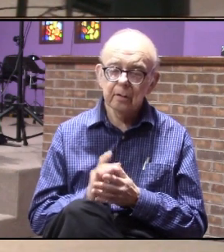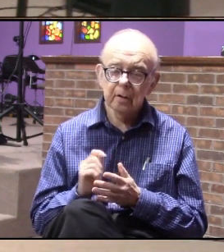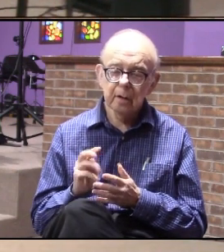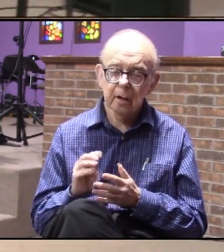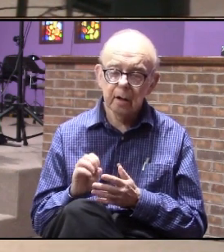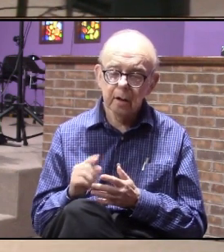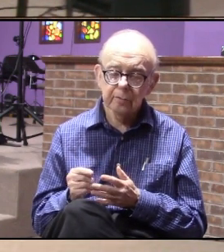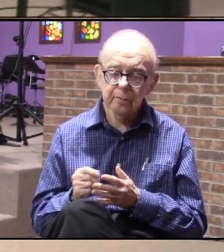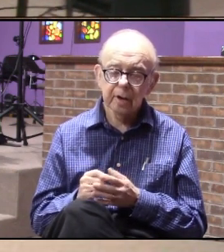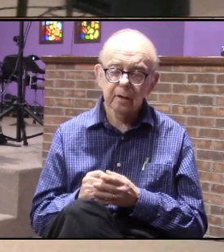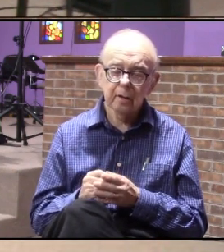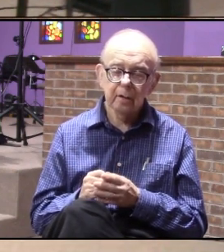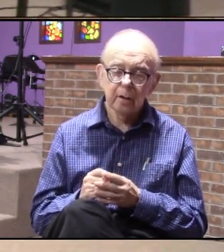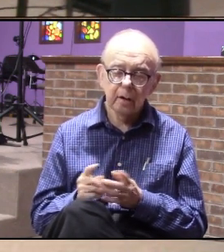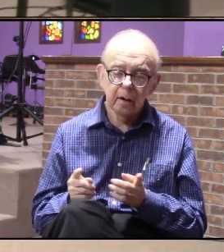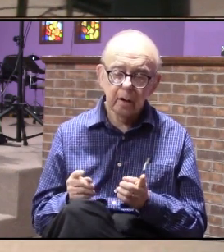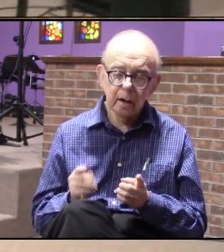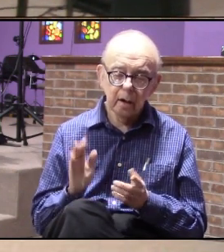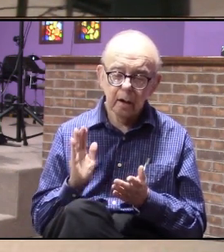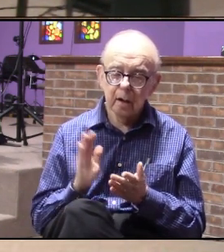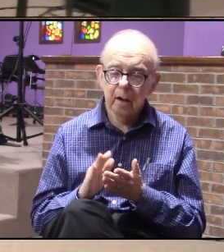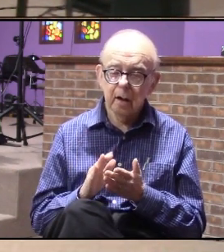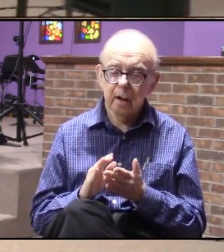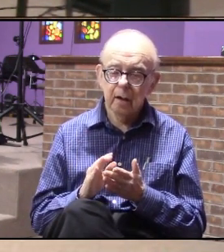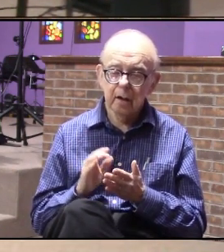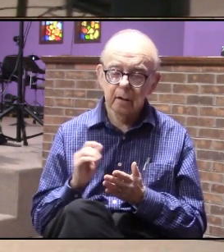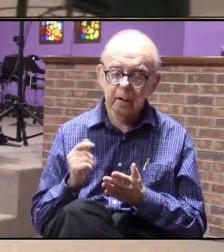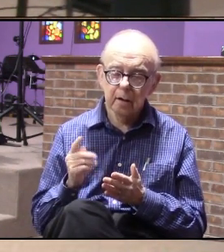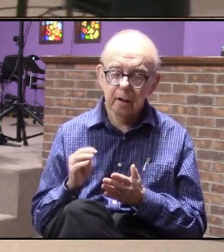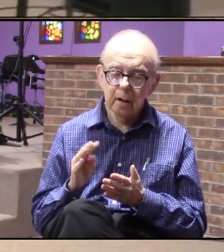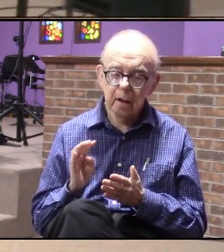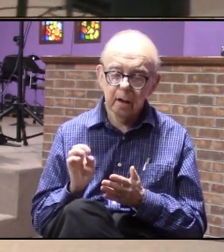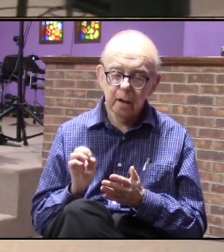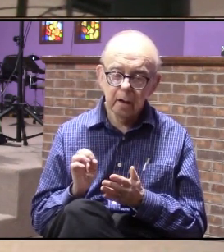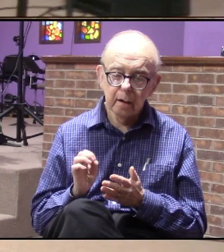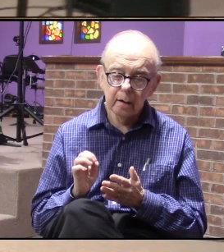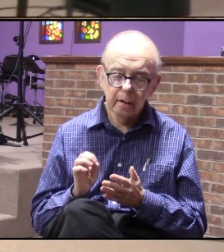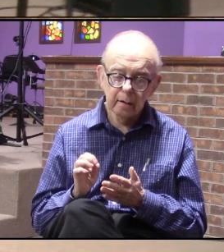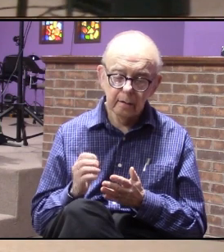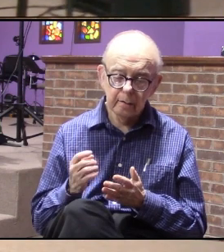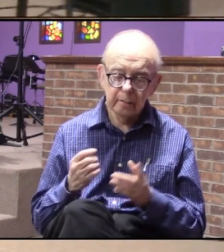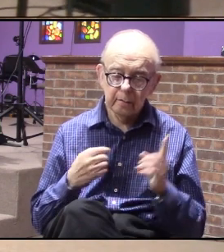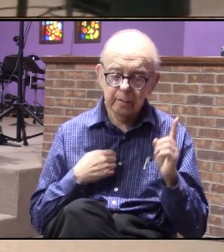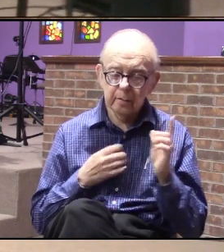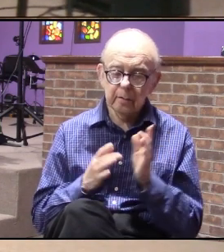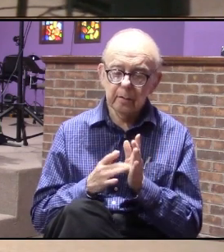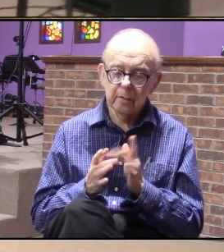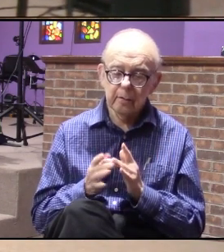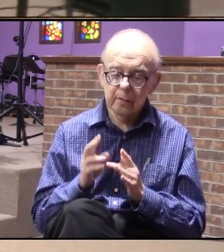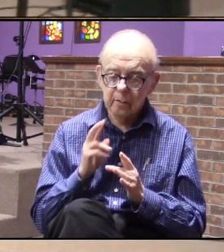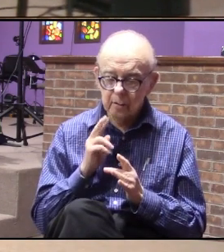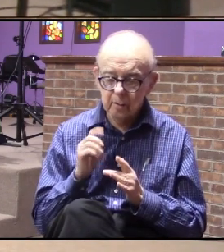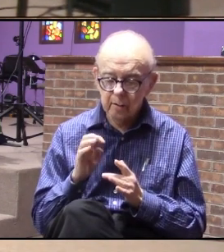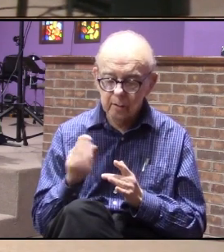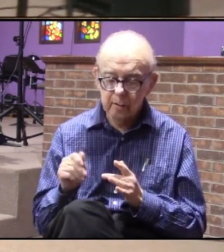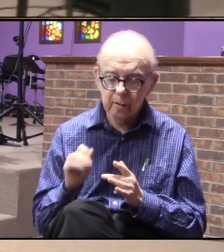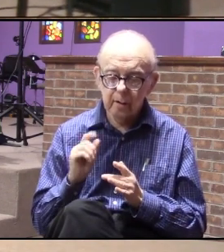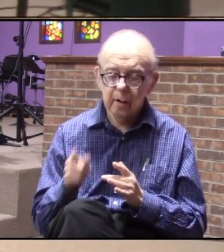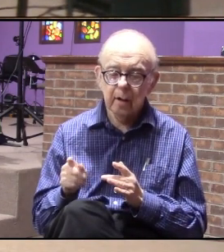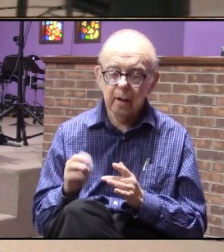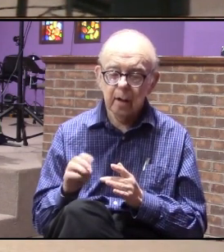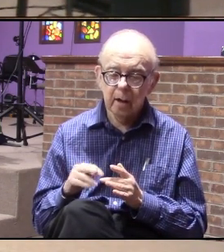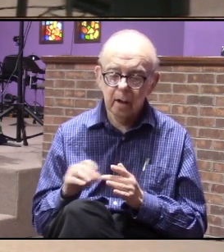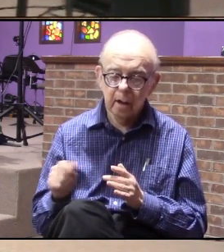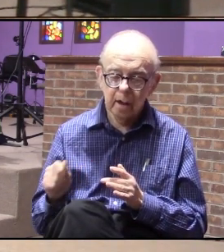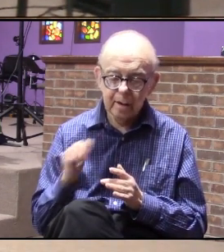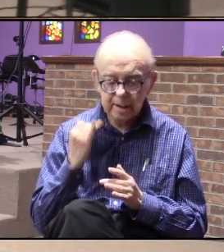twig or one little grape. I'm the vine, you're the branches, and